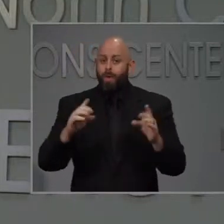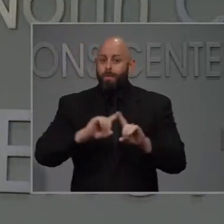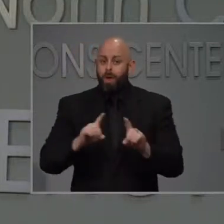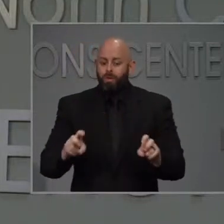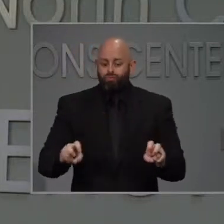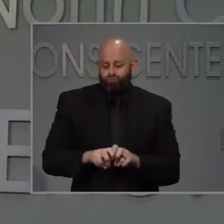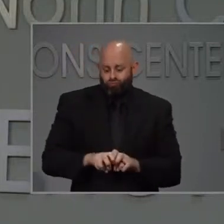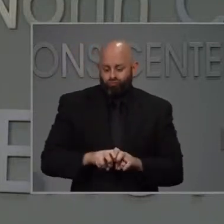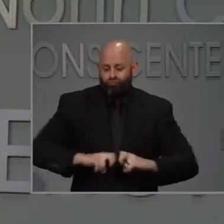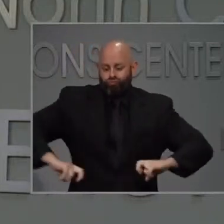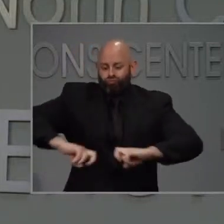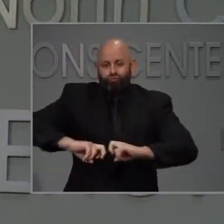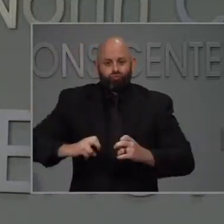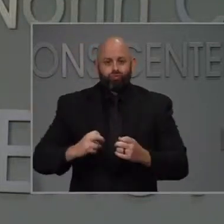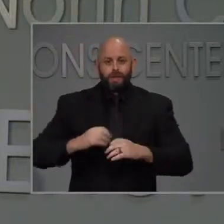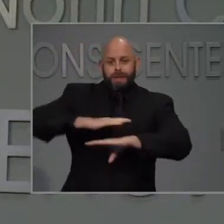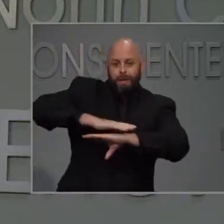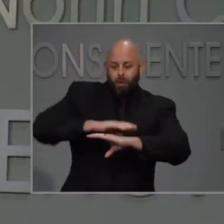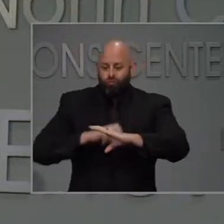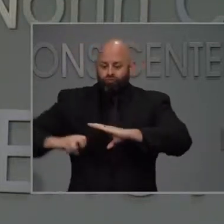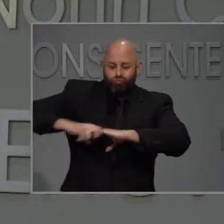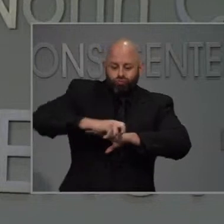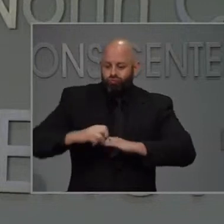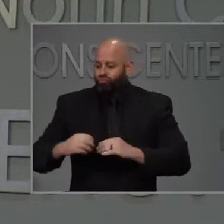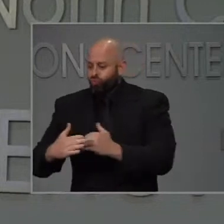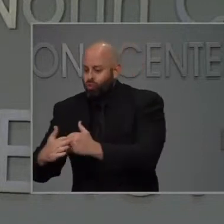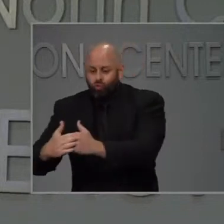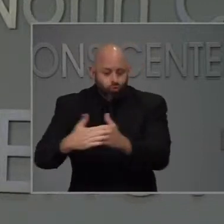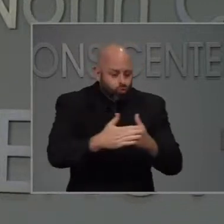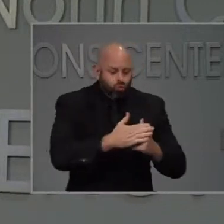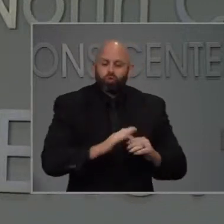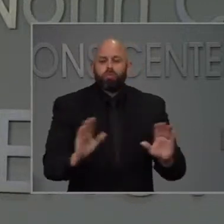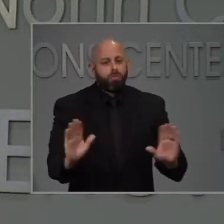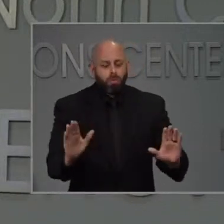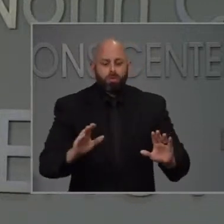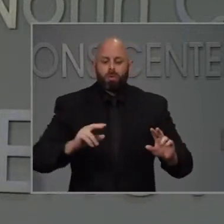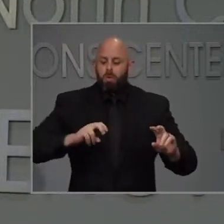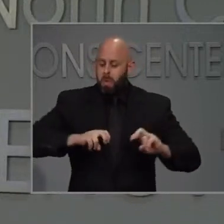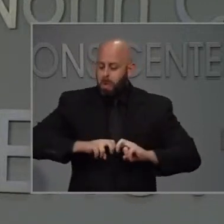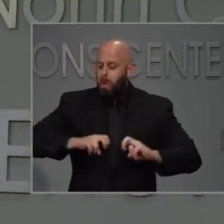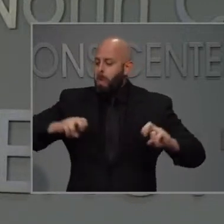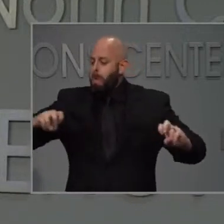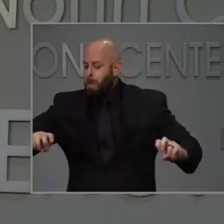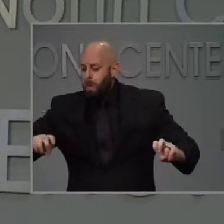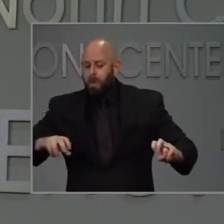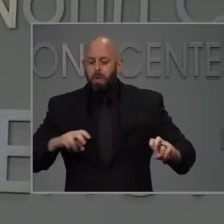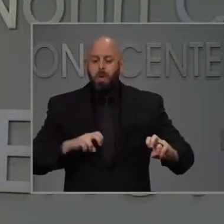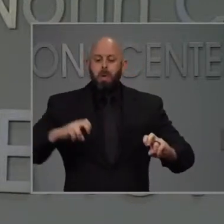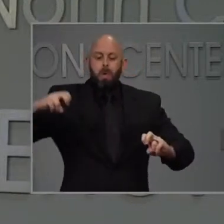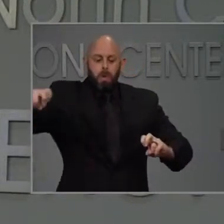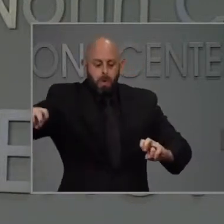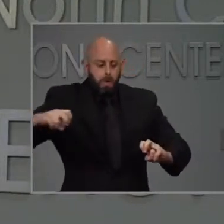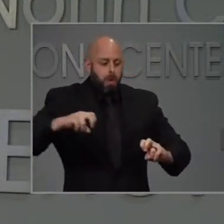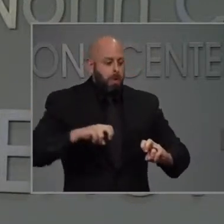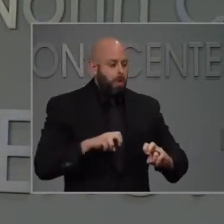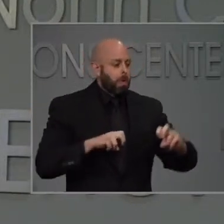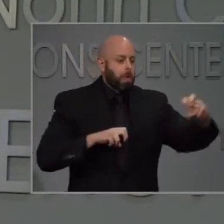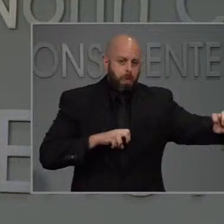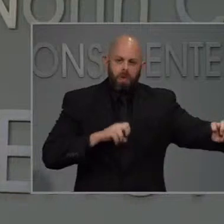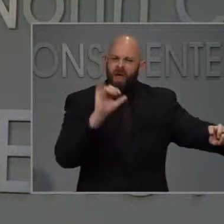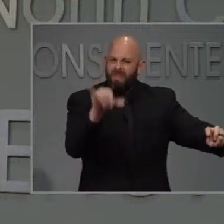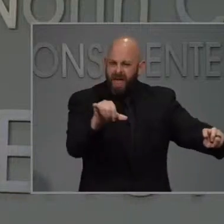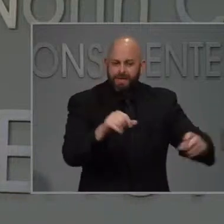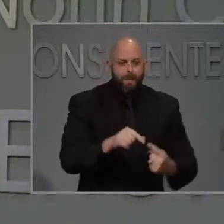capacity. You'll be looking at other businesses that we have specifically closed, having